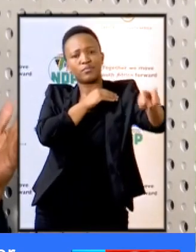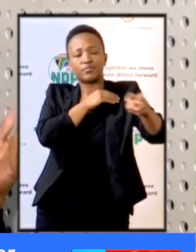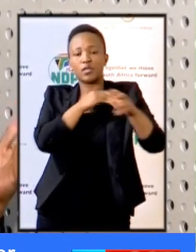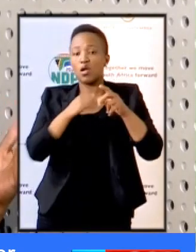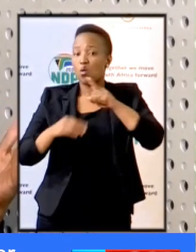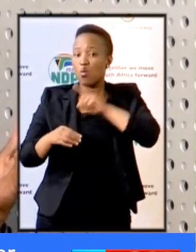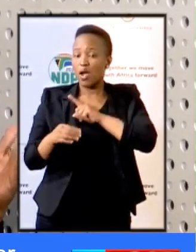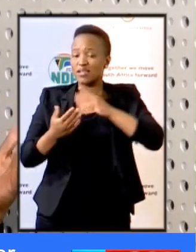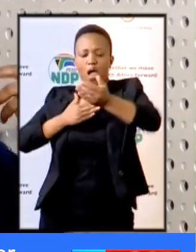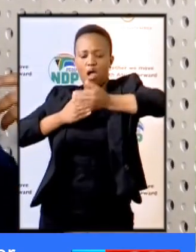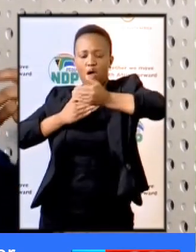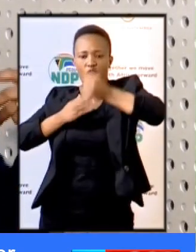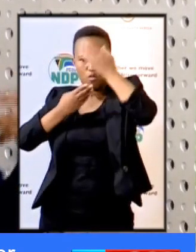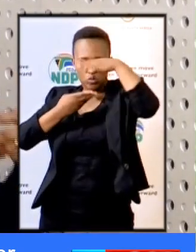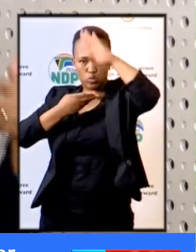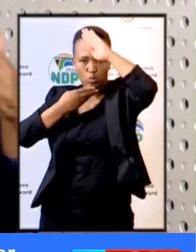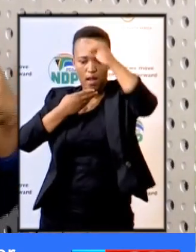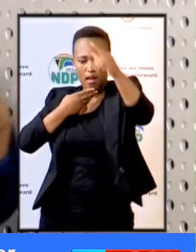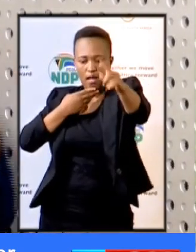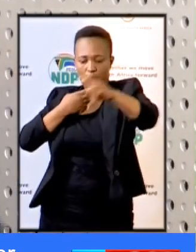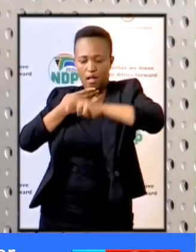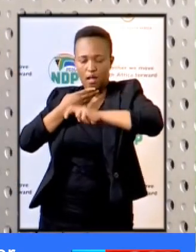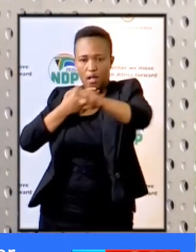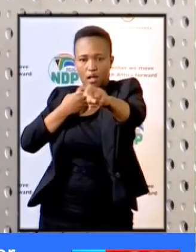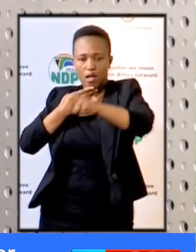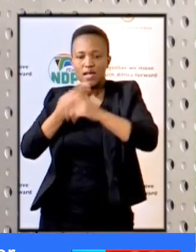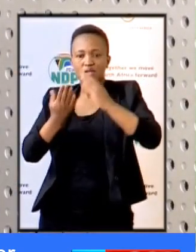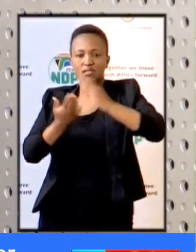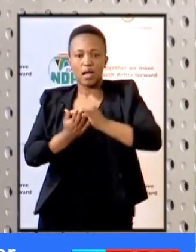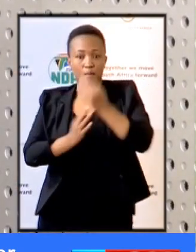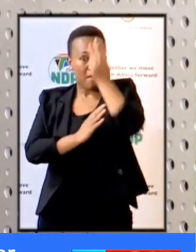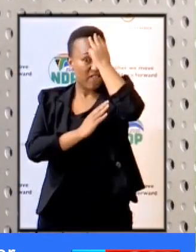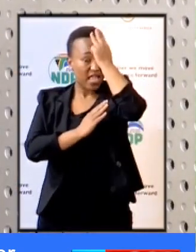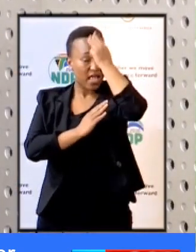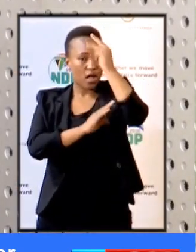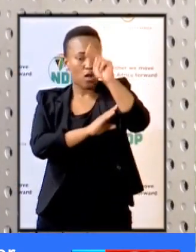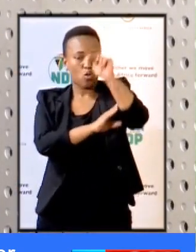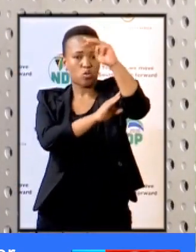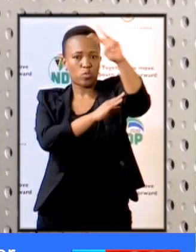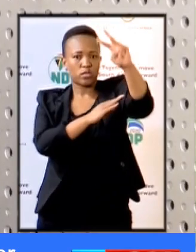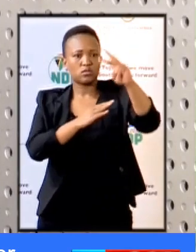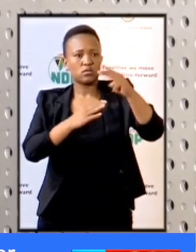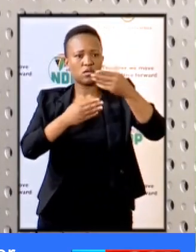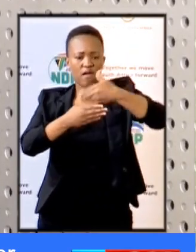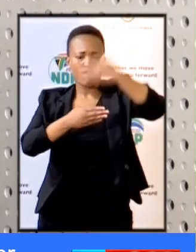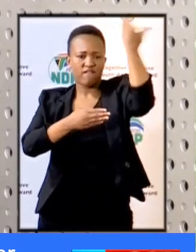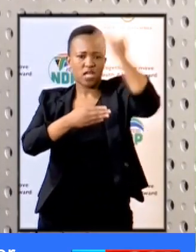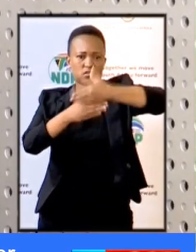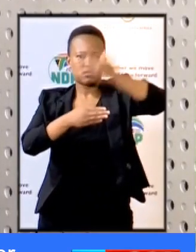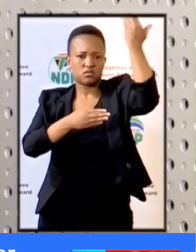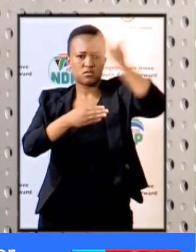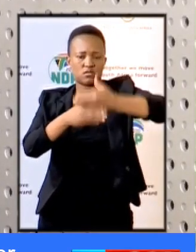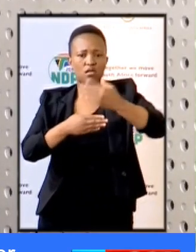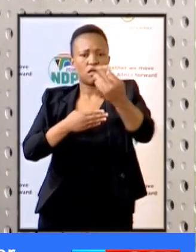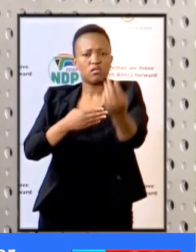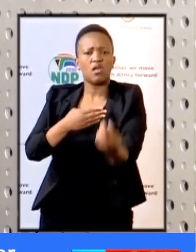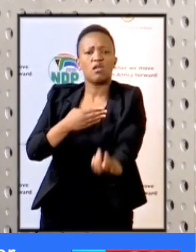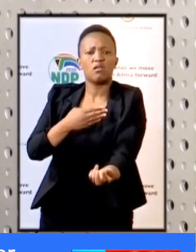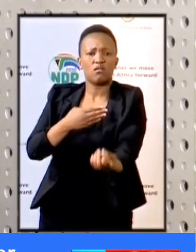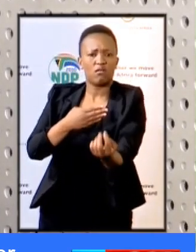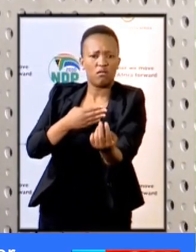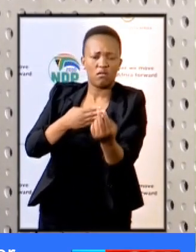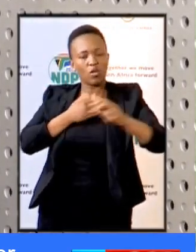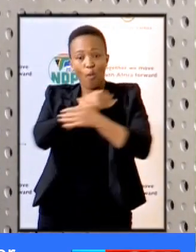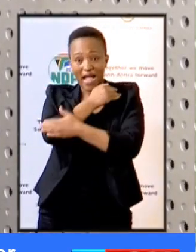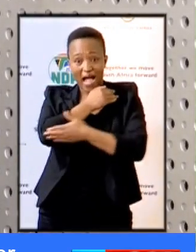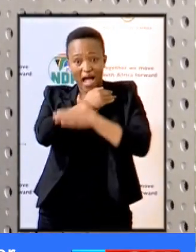same, there are areas around Mafike where there's just really a fence is there. These kids must be by school